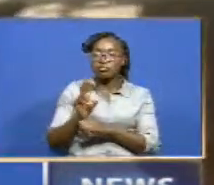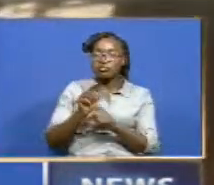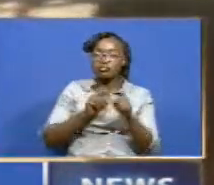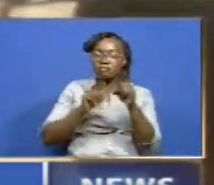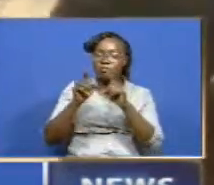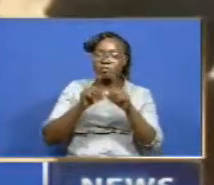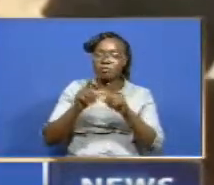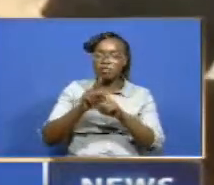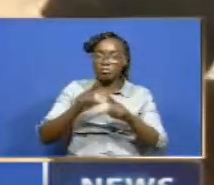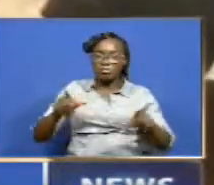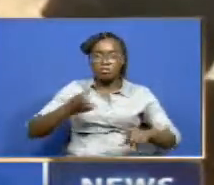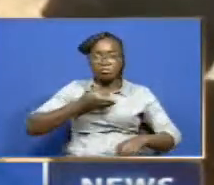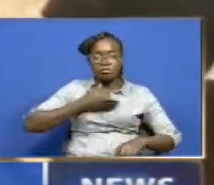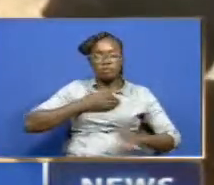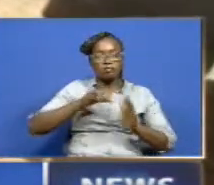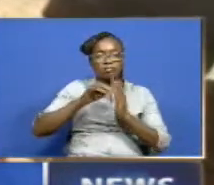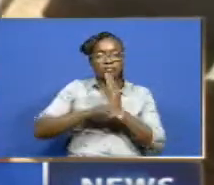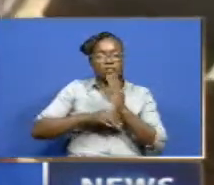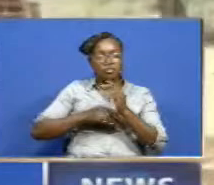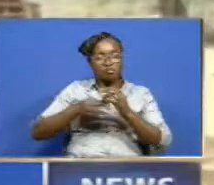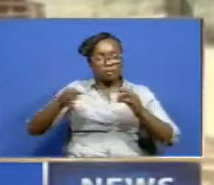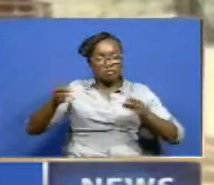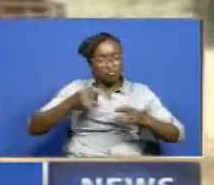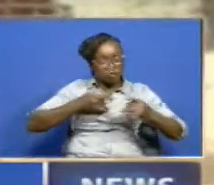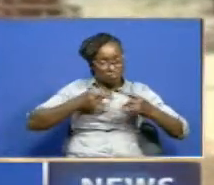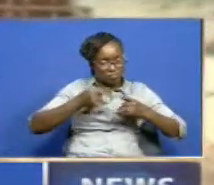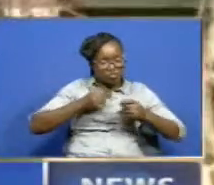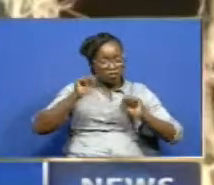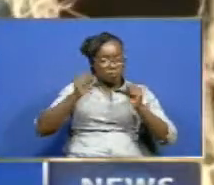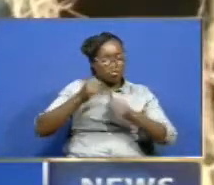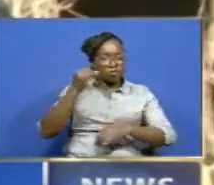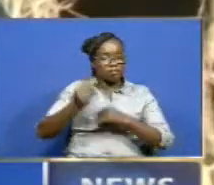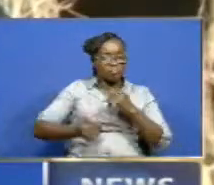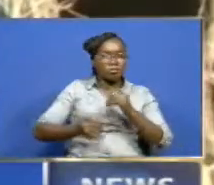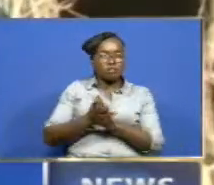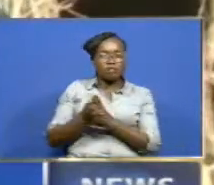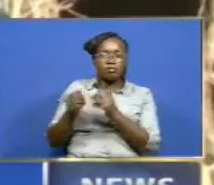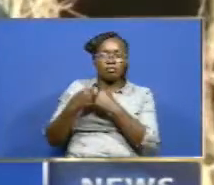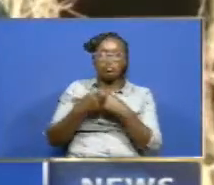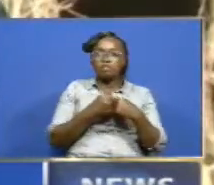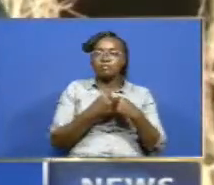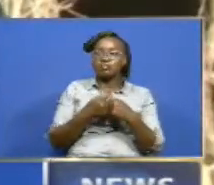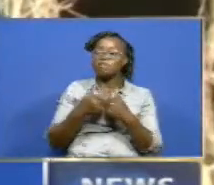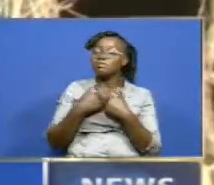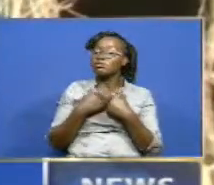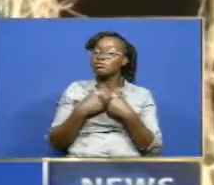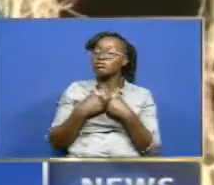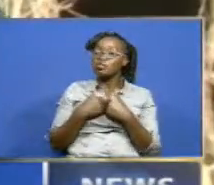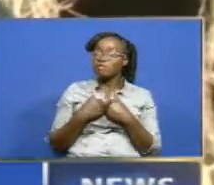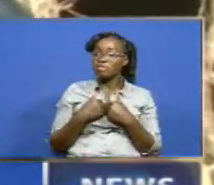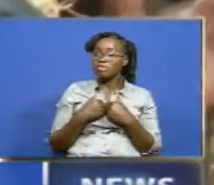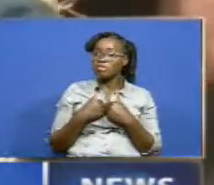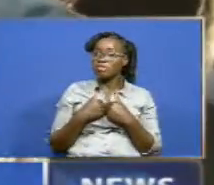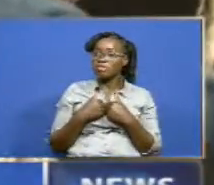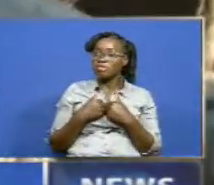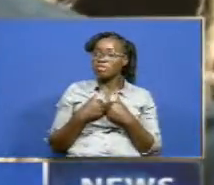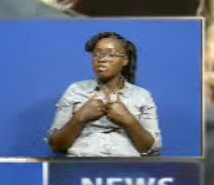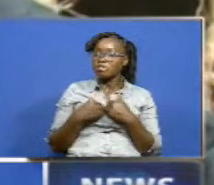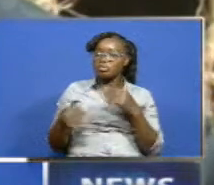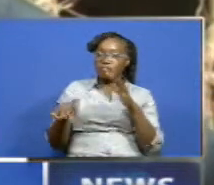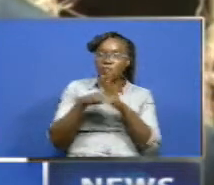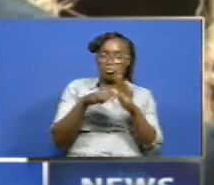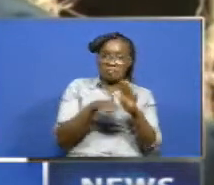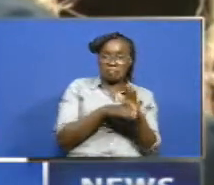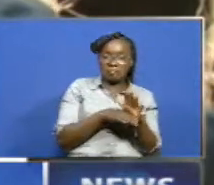to land ownership, which has been the long struggle, is likely to come to an end. Changamoto tuliyokumbana nayo, tulitolewa